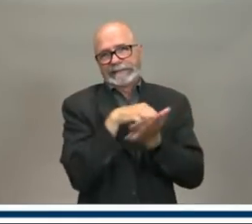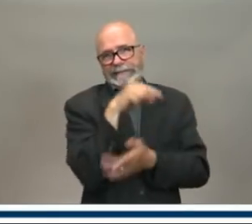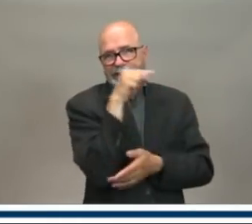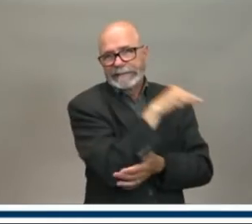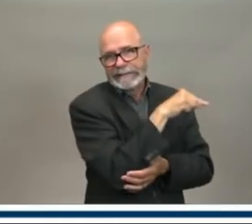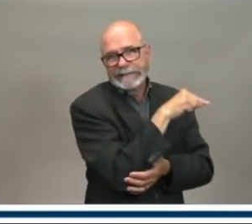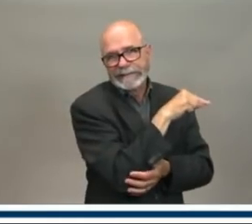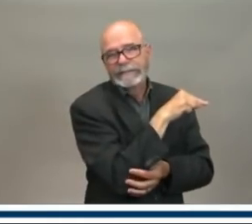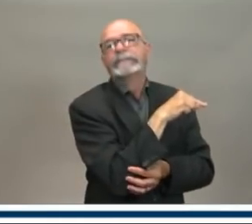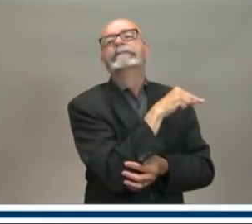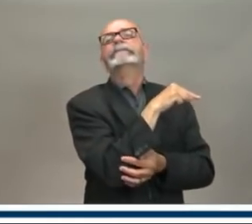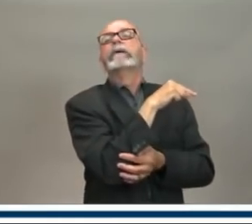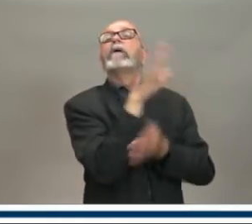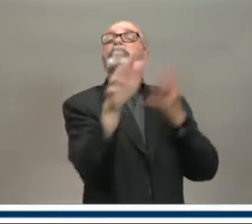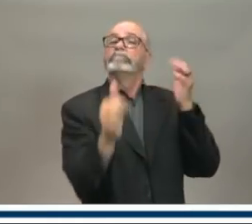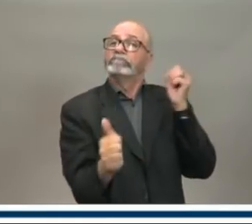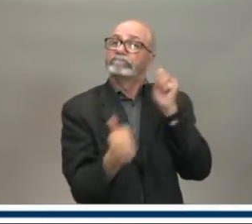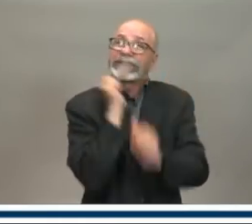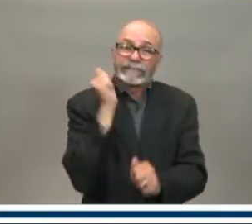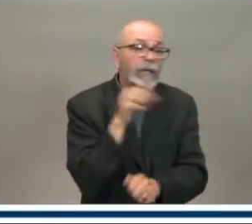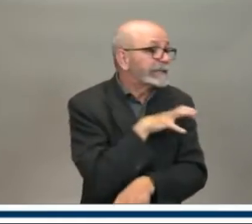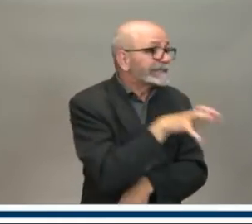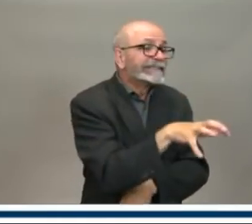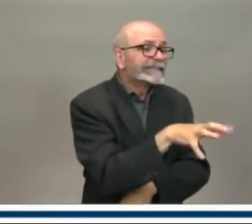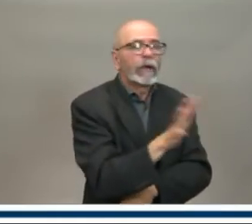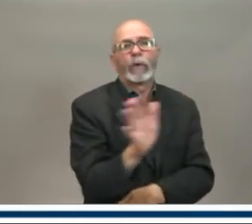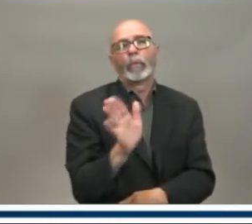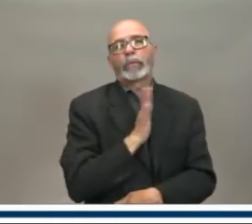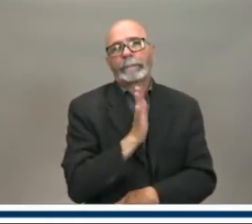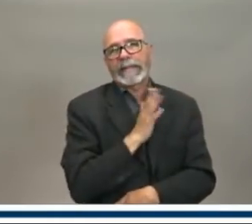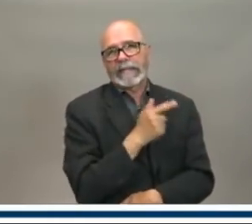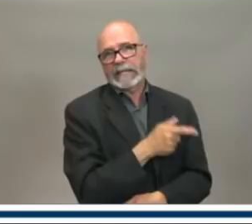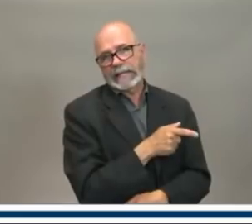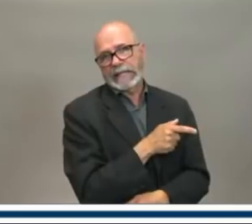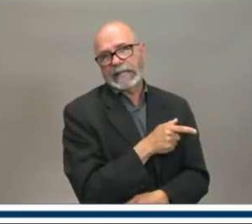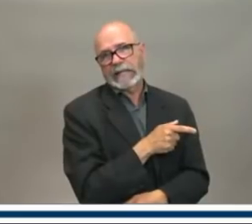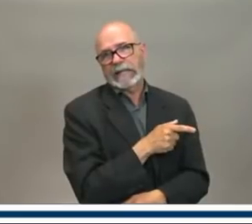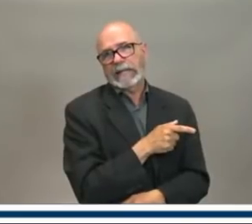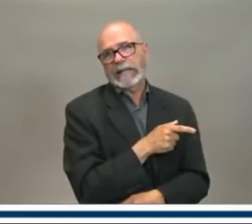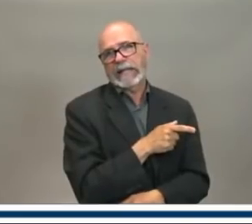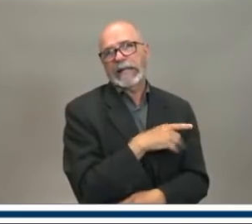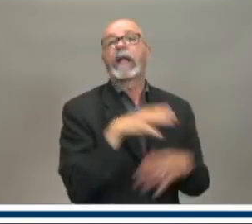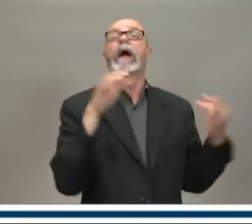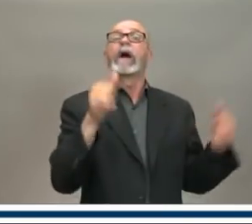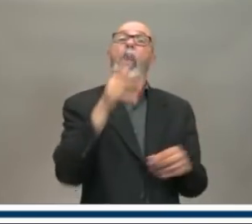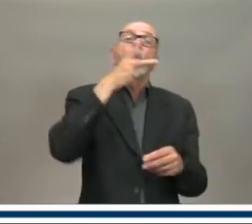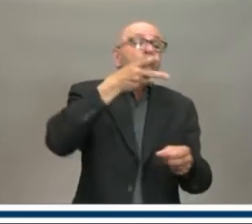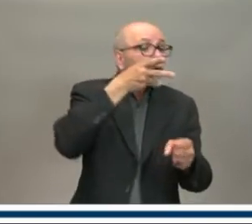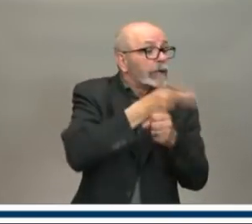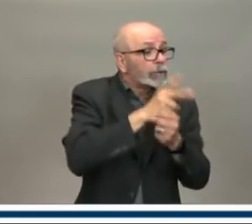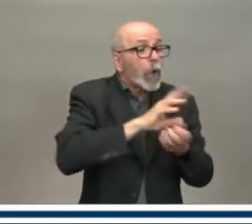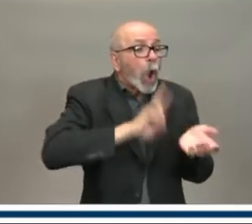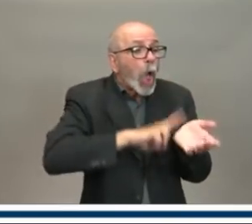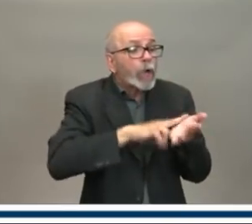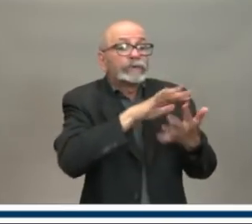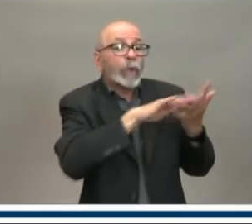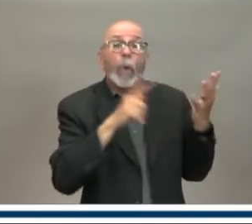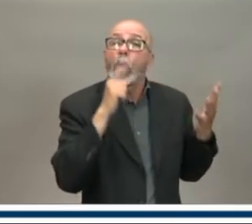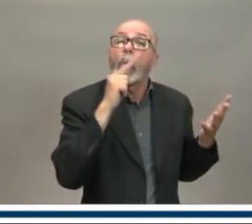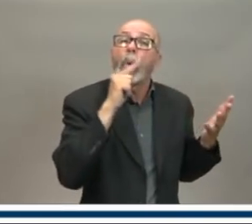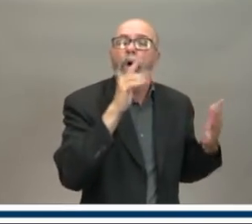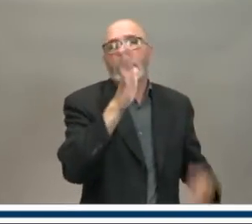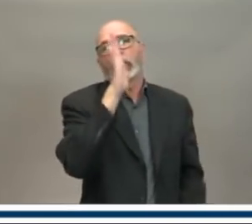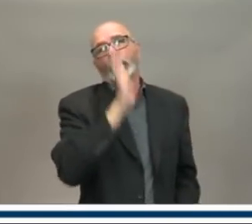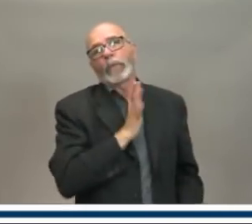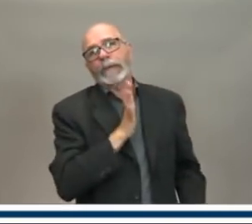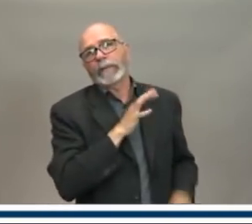are females rather than males. The workforce in long-term care facility, much higher percentage of that are females rather than males. Put